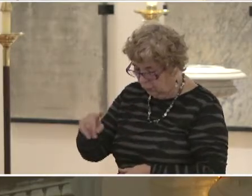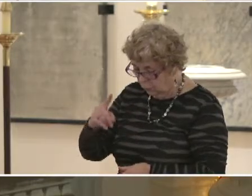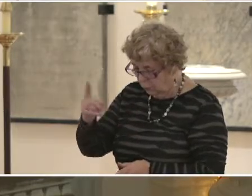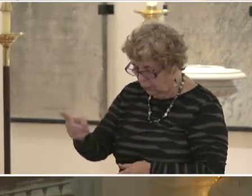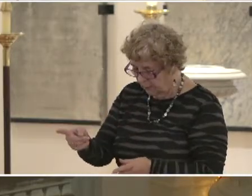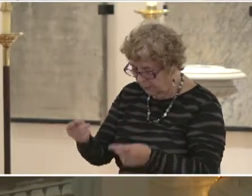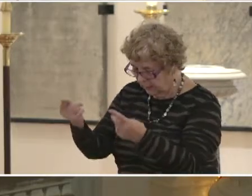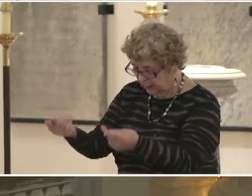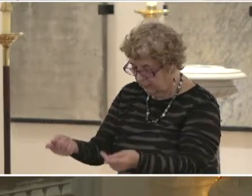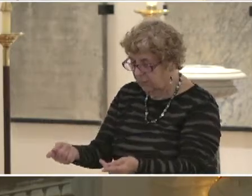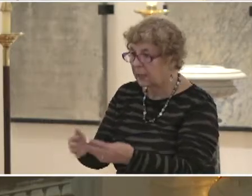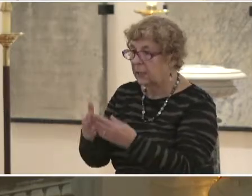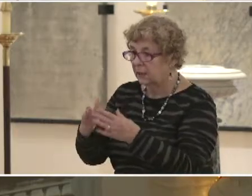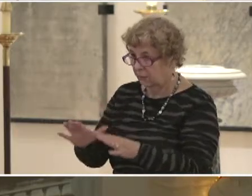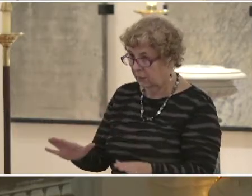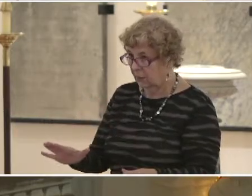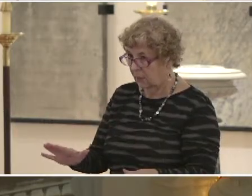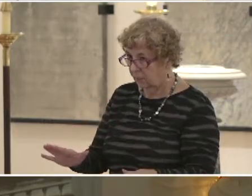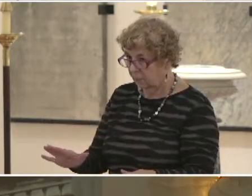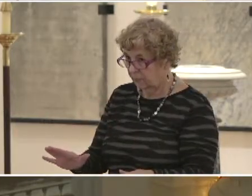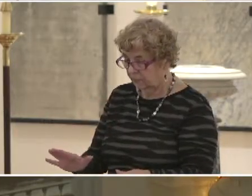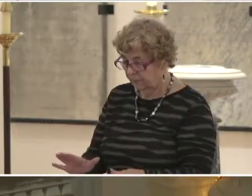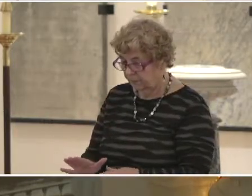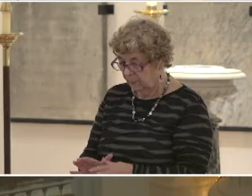peace and serve the Lord.